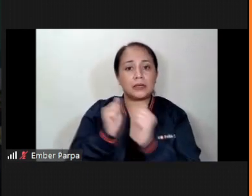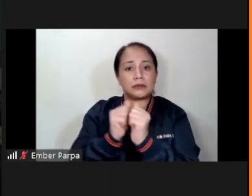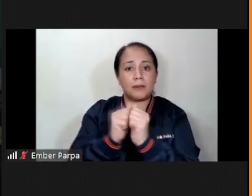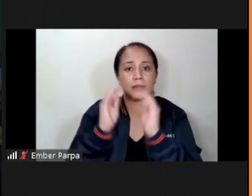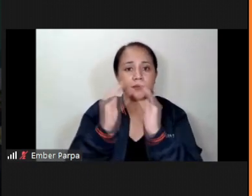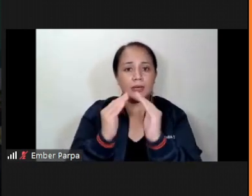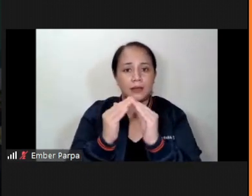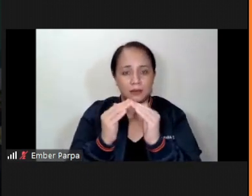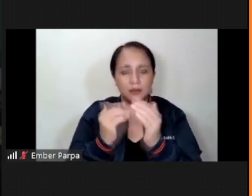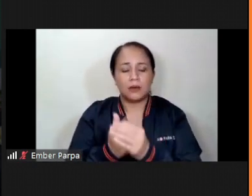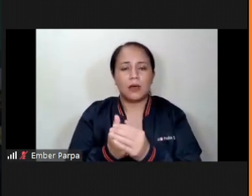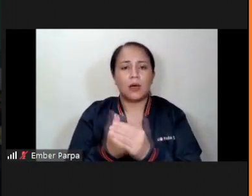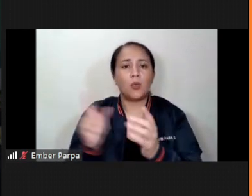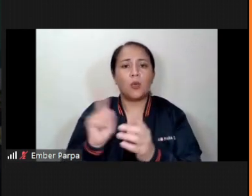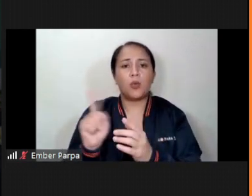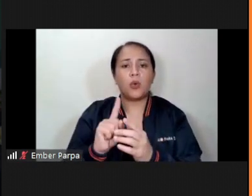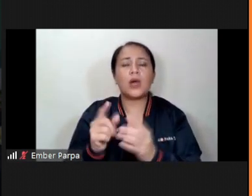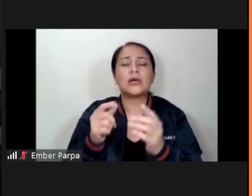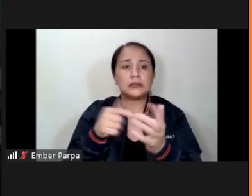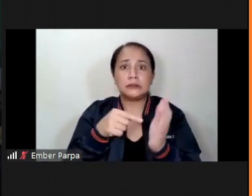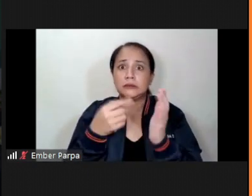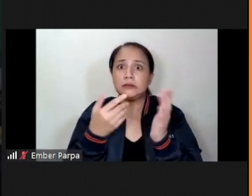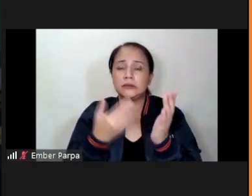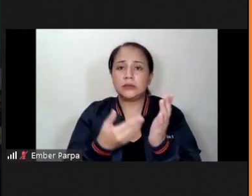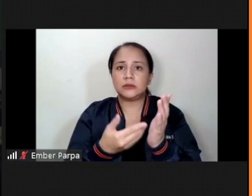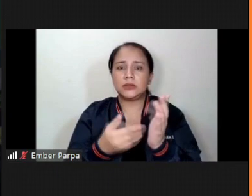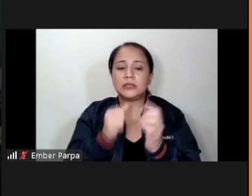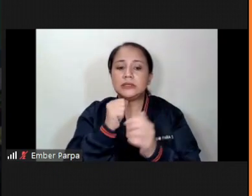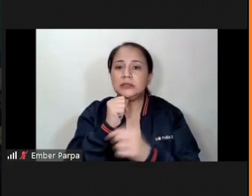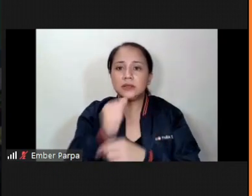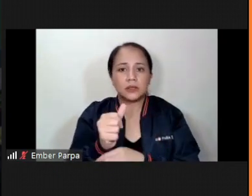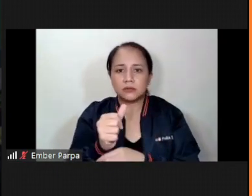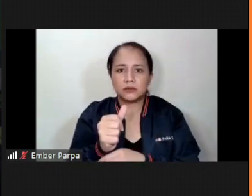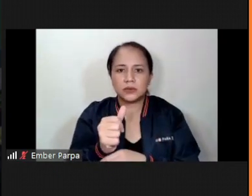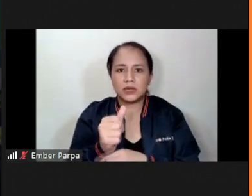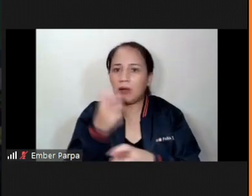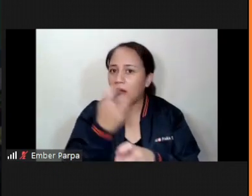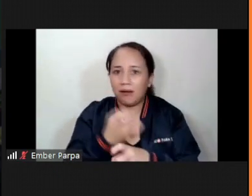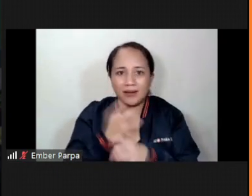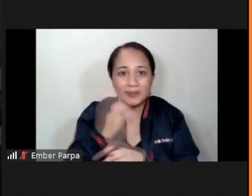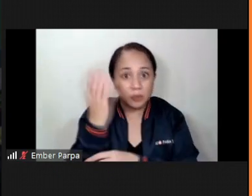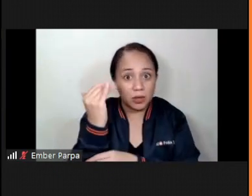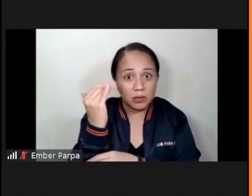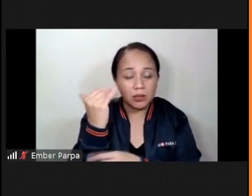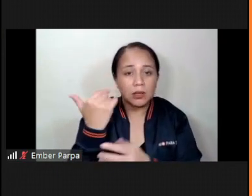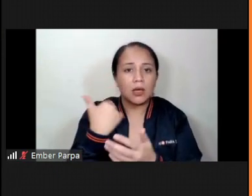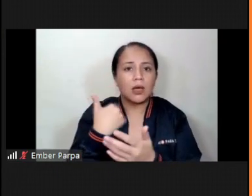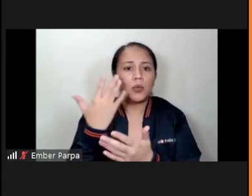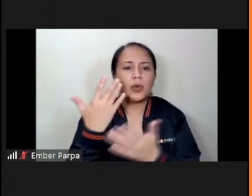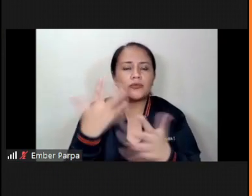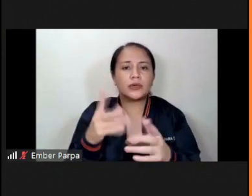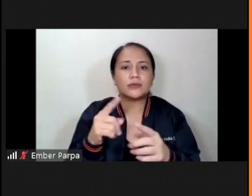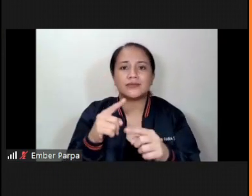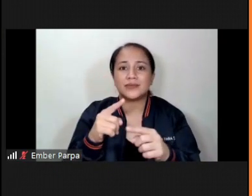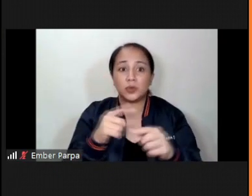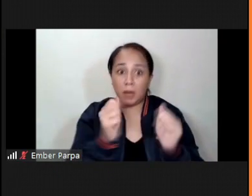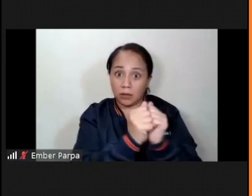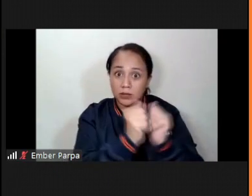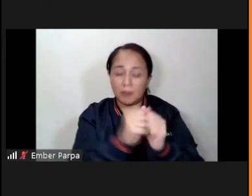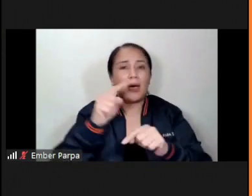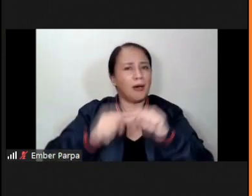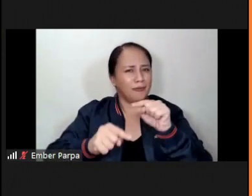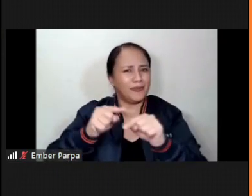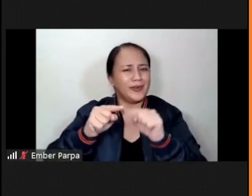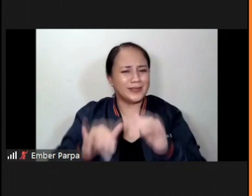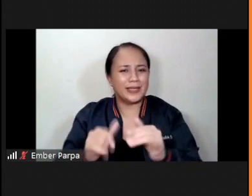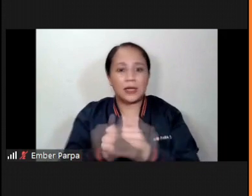balay nga mao ni siya dili siya lisod kay kanang friendly ang mga kauban nimo and pati